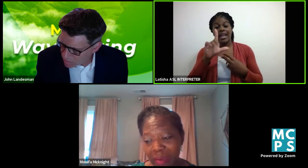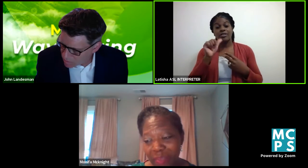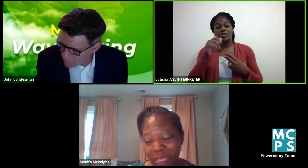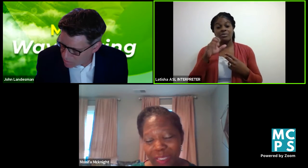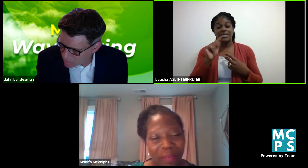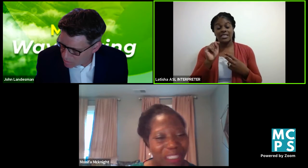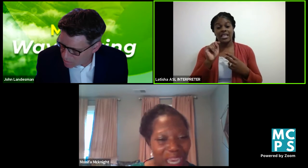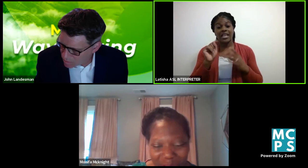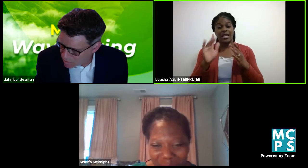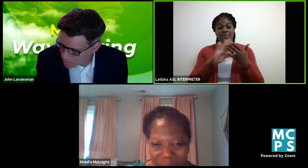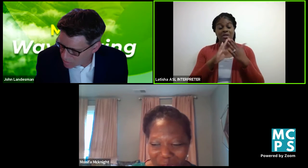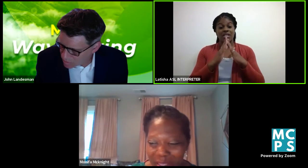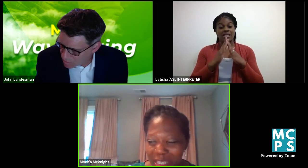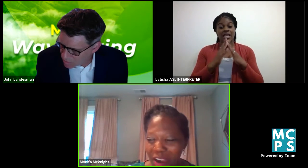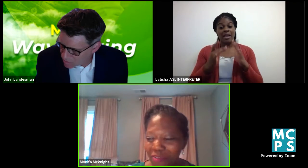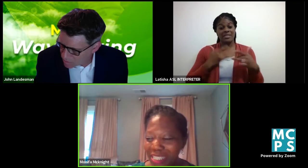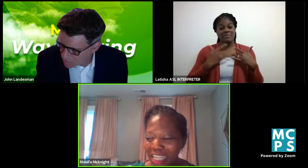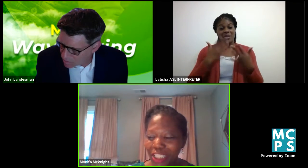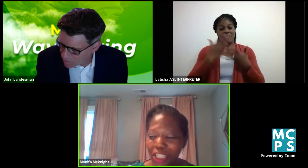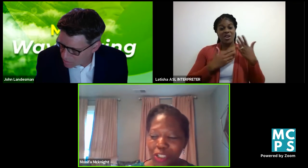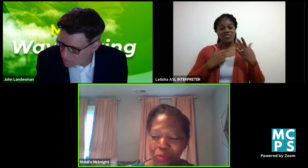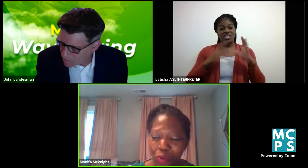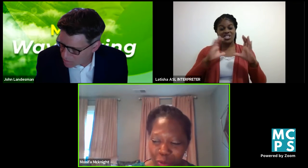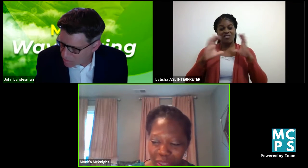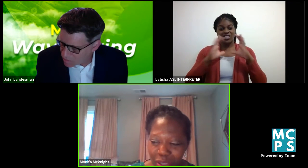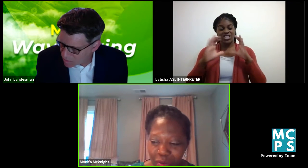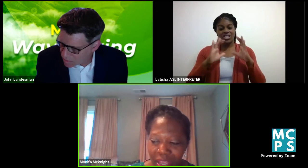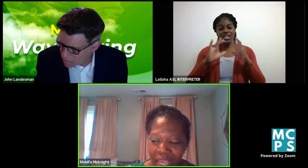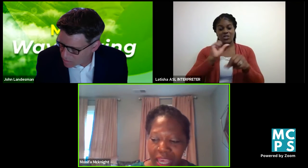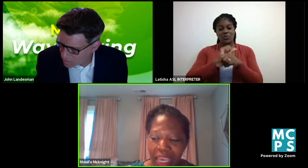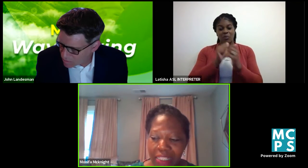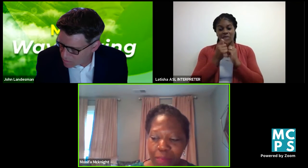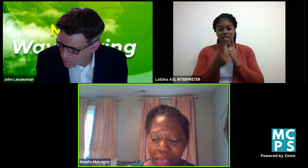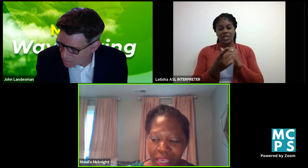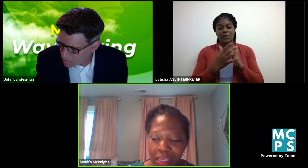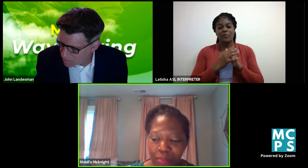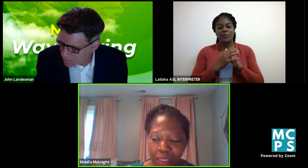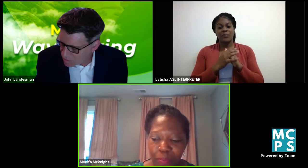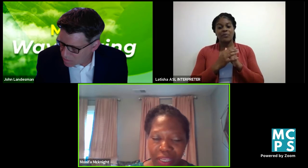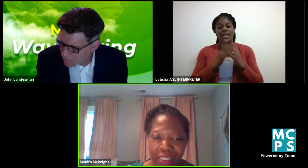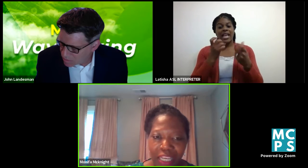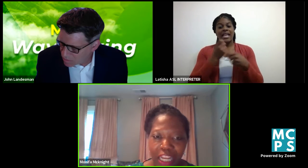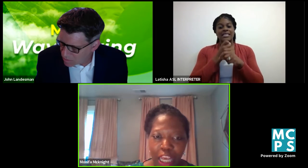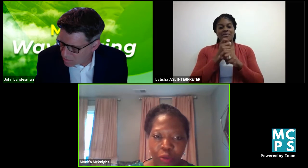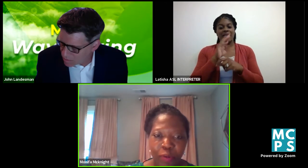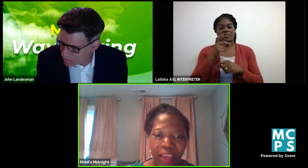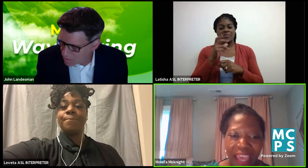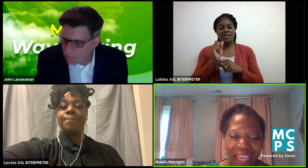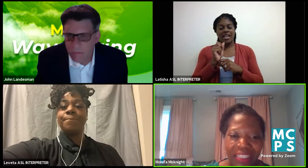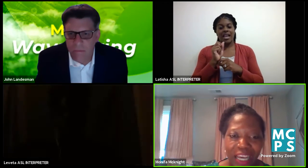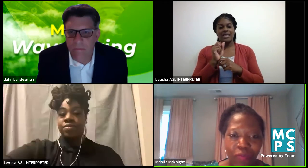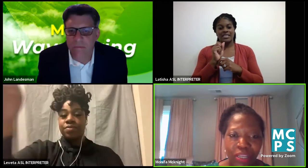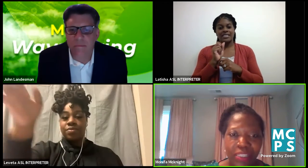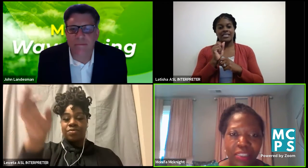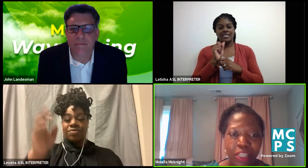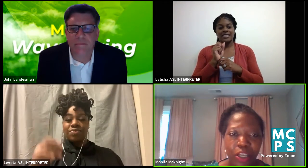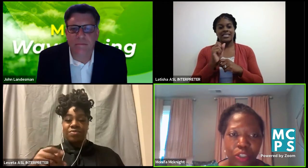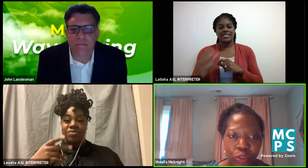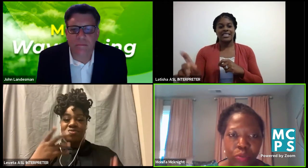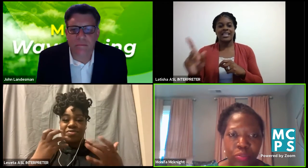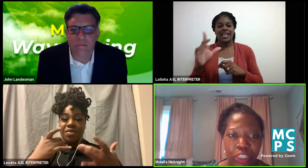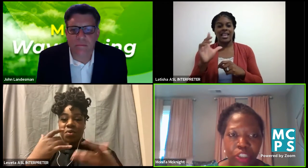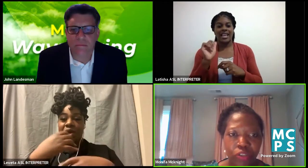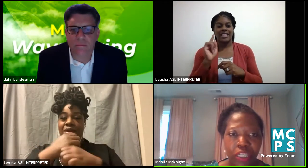over time. So I'm excited to be a part of this conversation and to work with you and to make MCPS an equitable